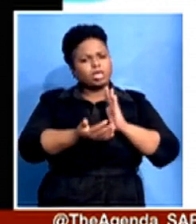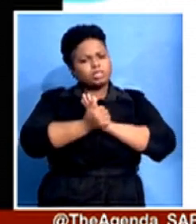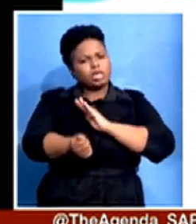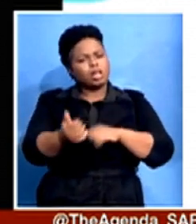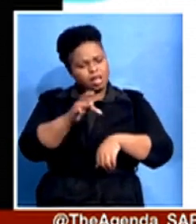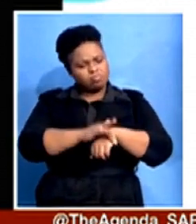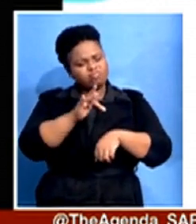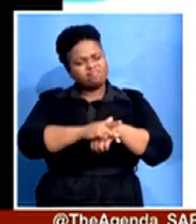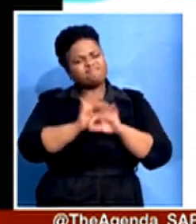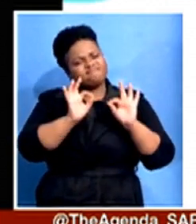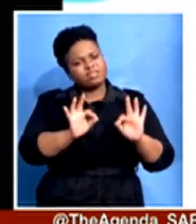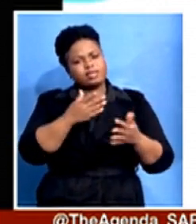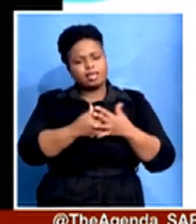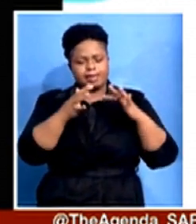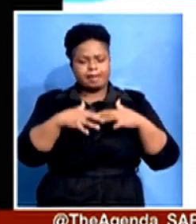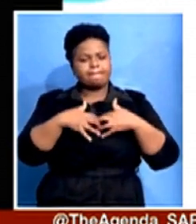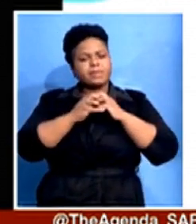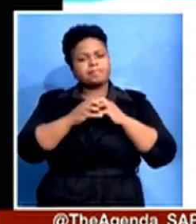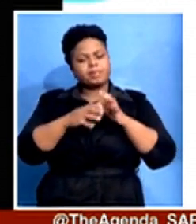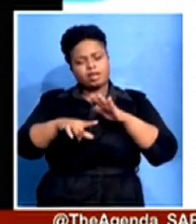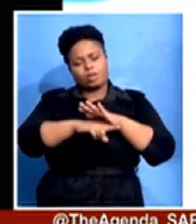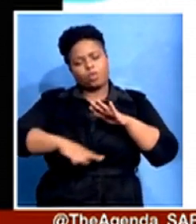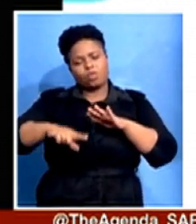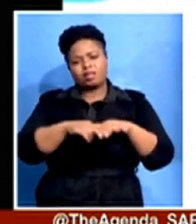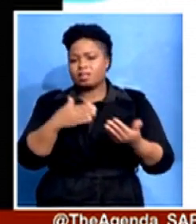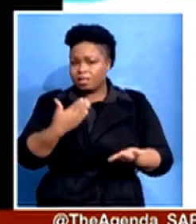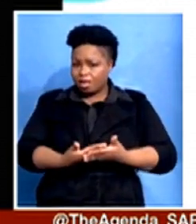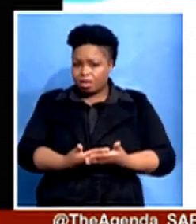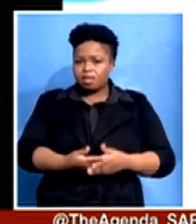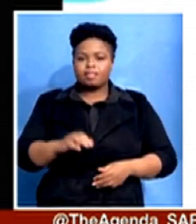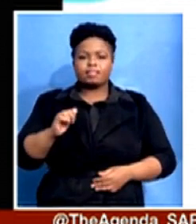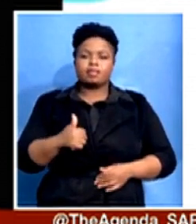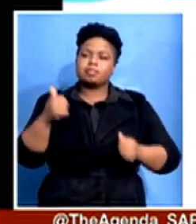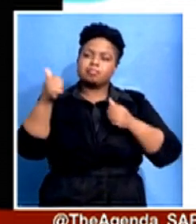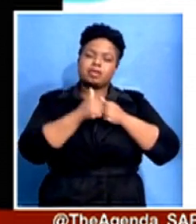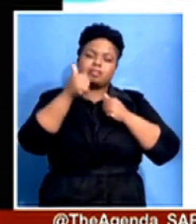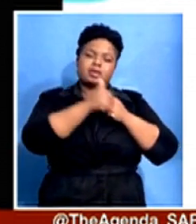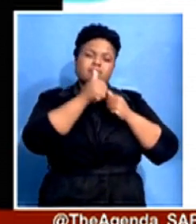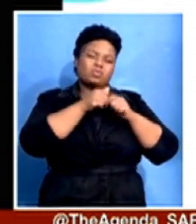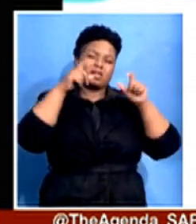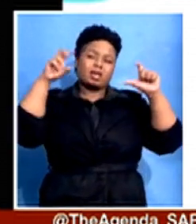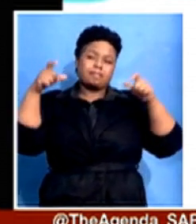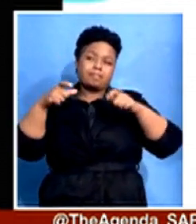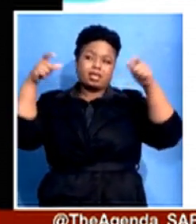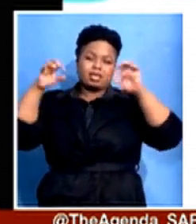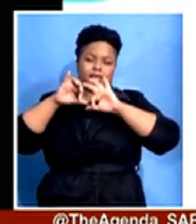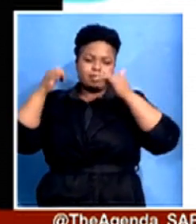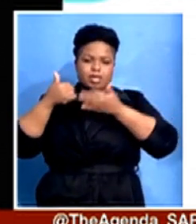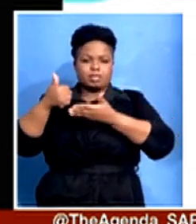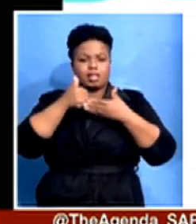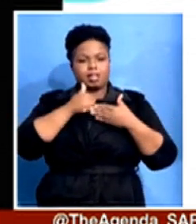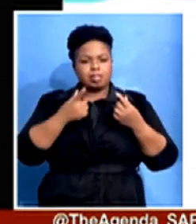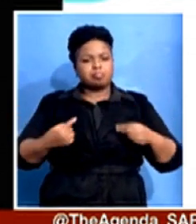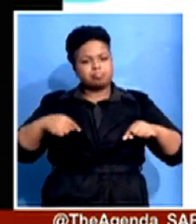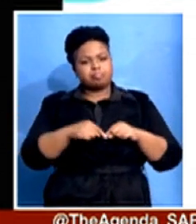capability locally and then be able then to partner with larger companies who will then assist with then the further